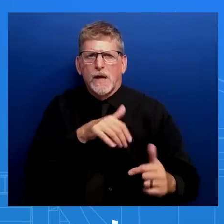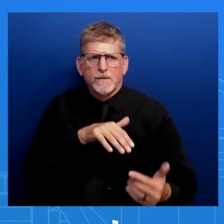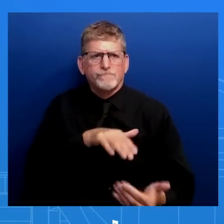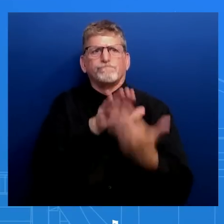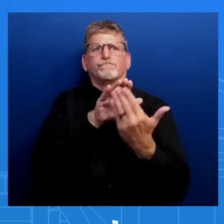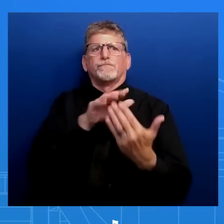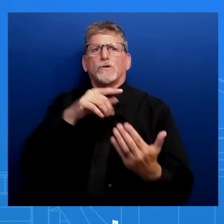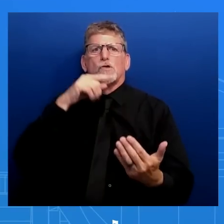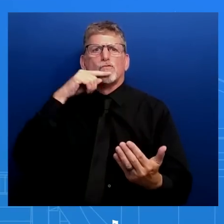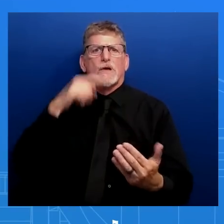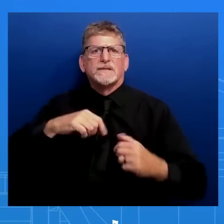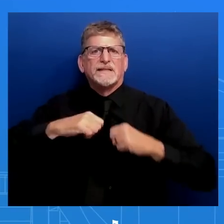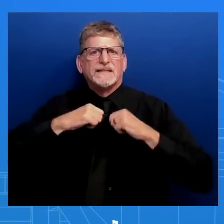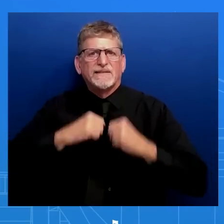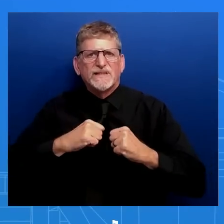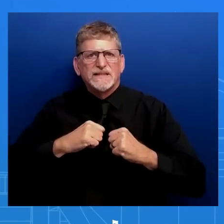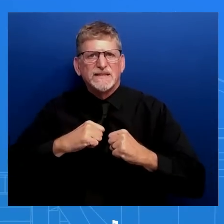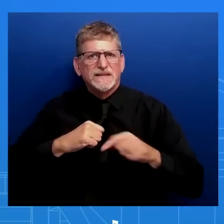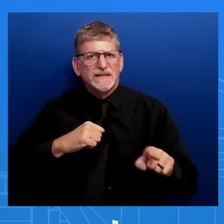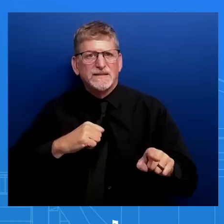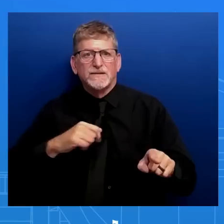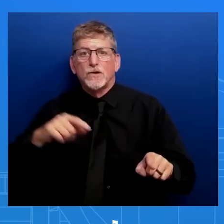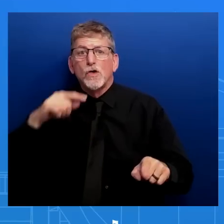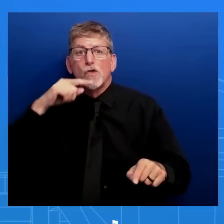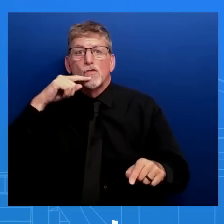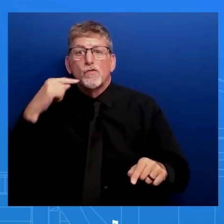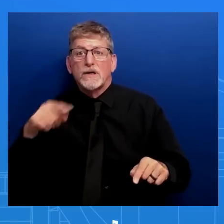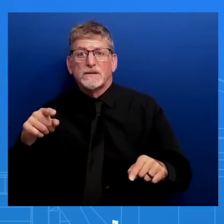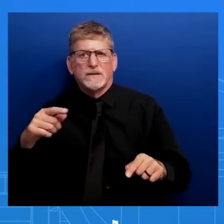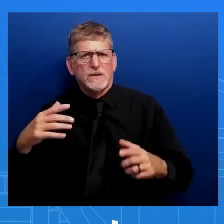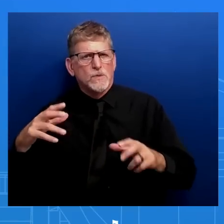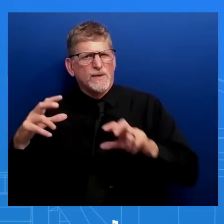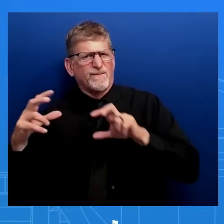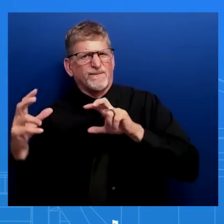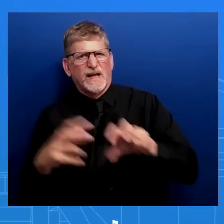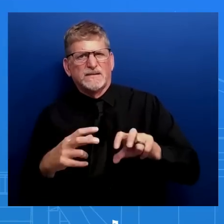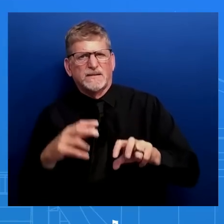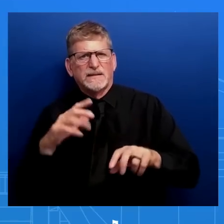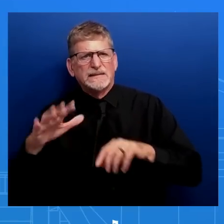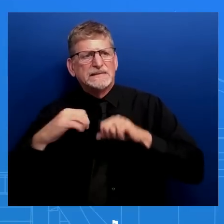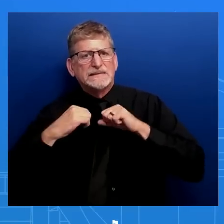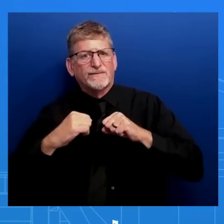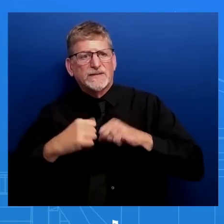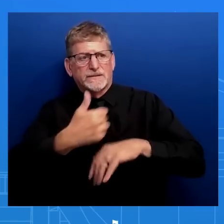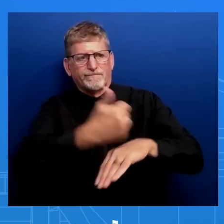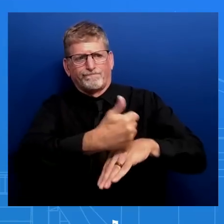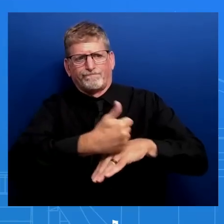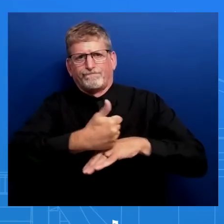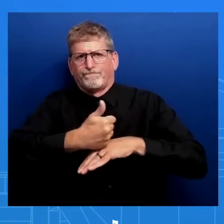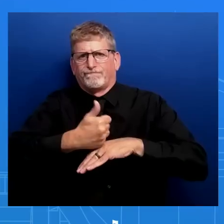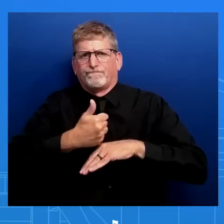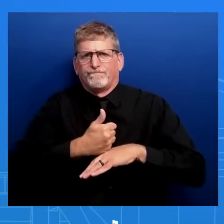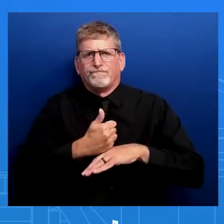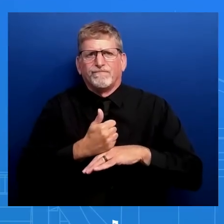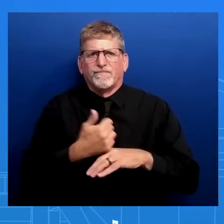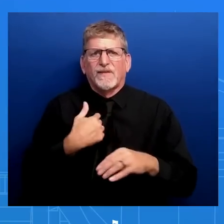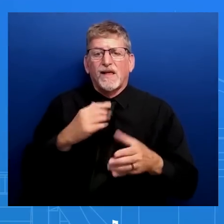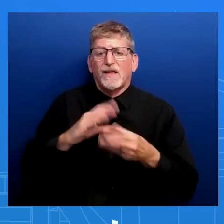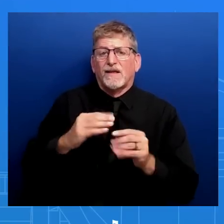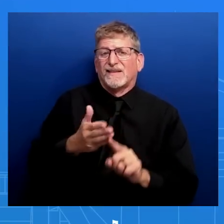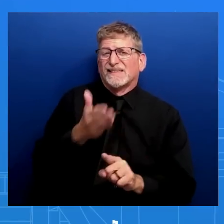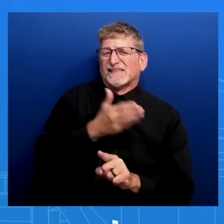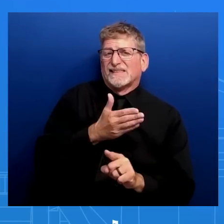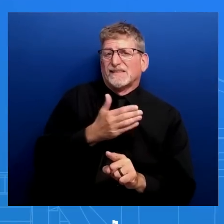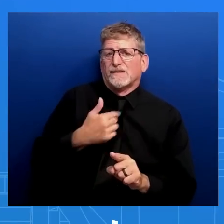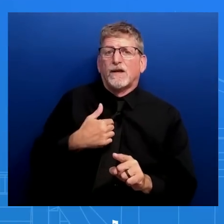have invested in those defensive capabilities. And so, as I said in my opening statement, casualties are being taken on both sides. There's a lot of